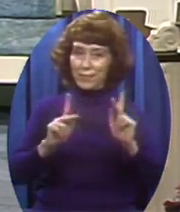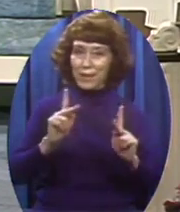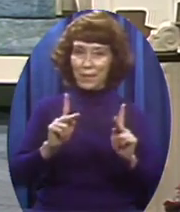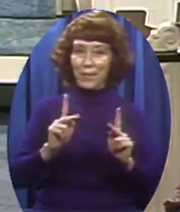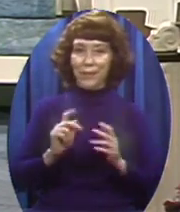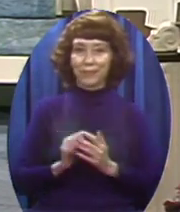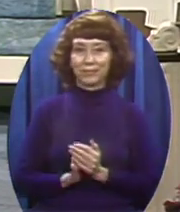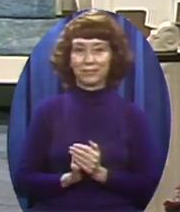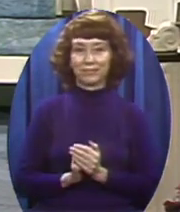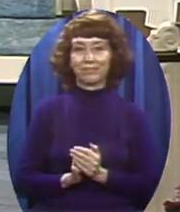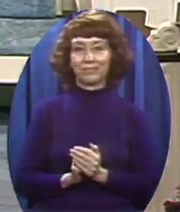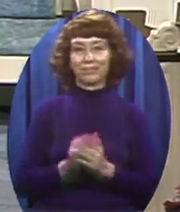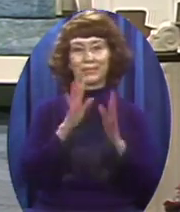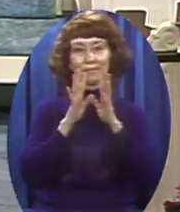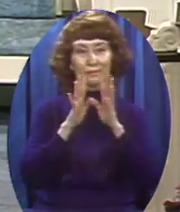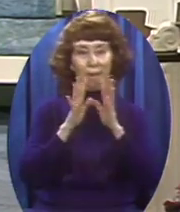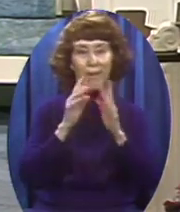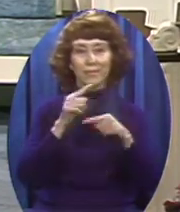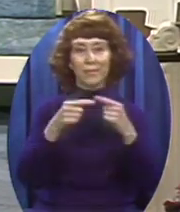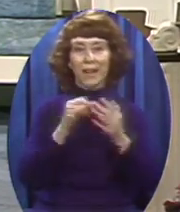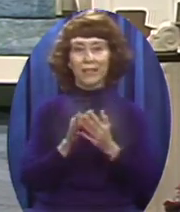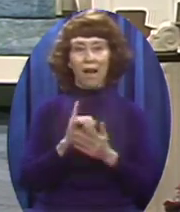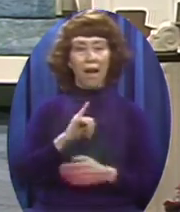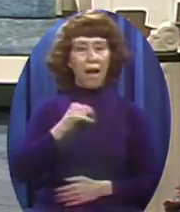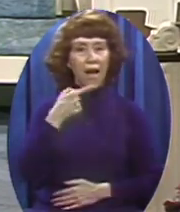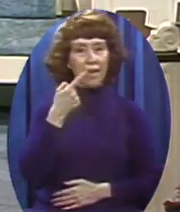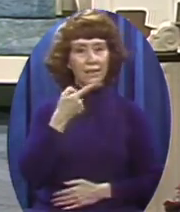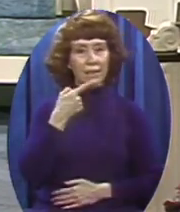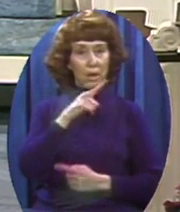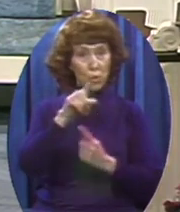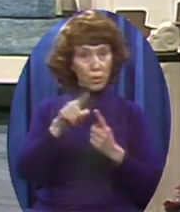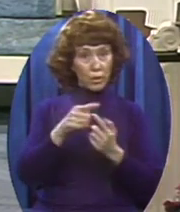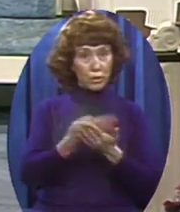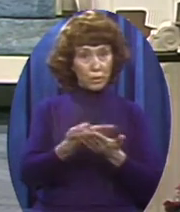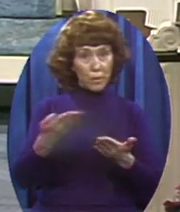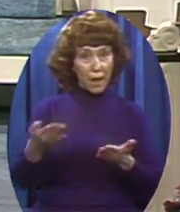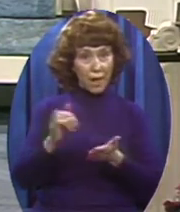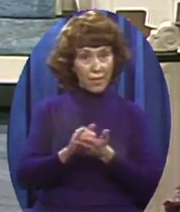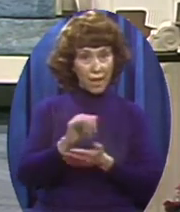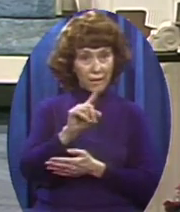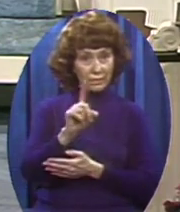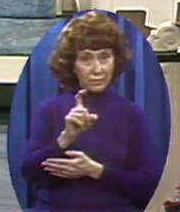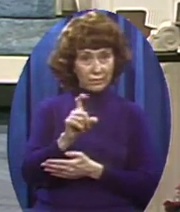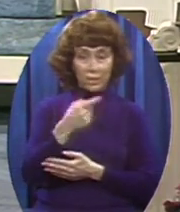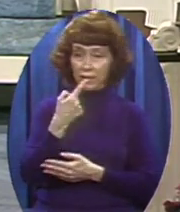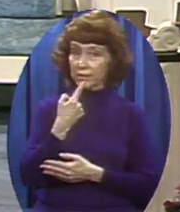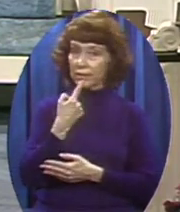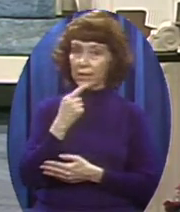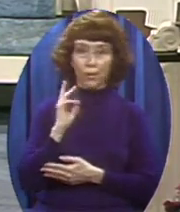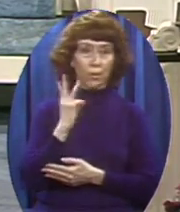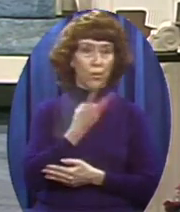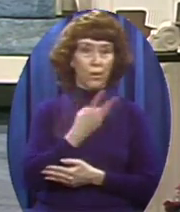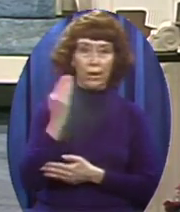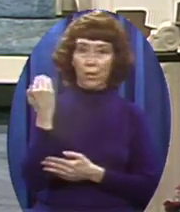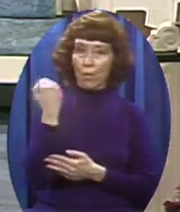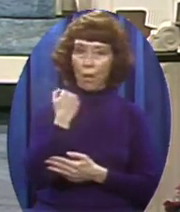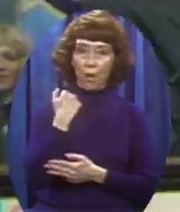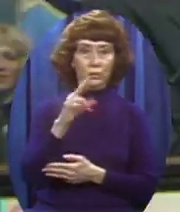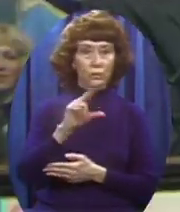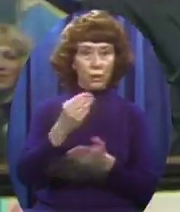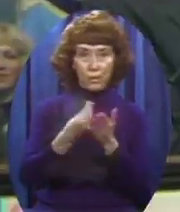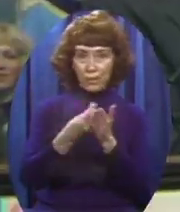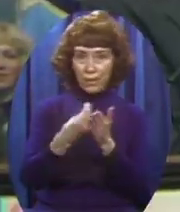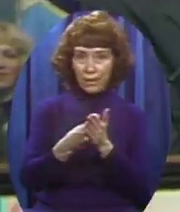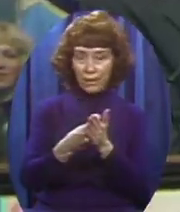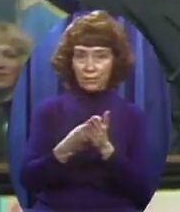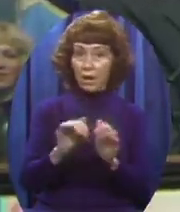talking. And I said, well, when are you going to buy it? He said, well, we just don't have the money. And I said, what does it cost? He